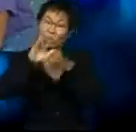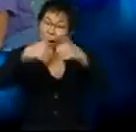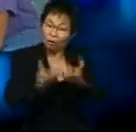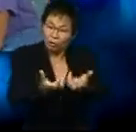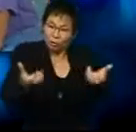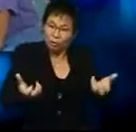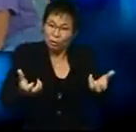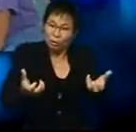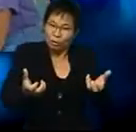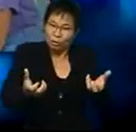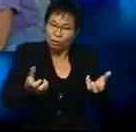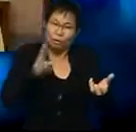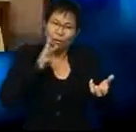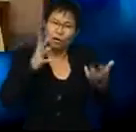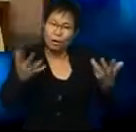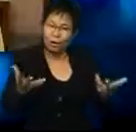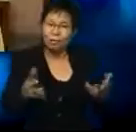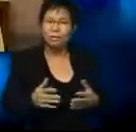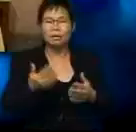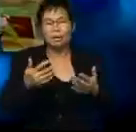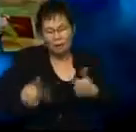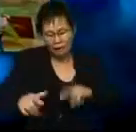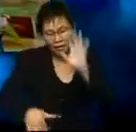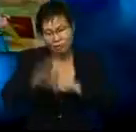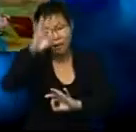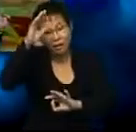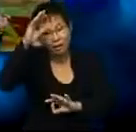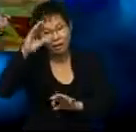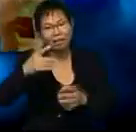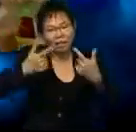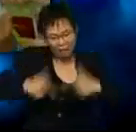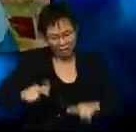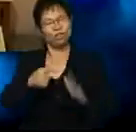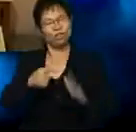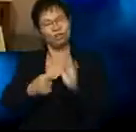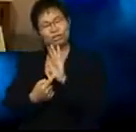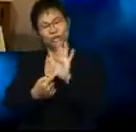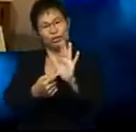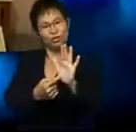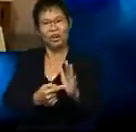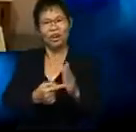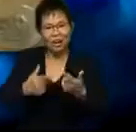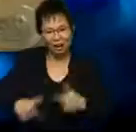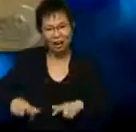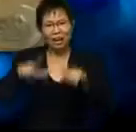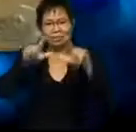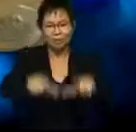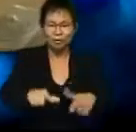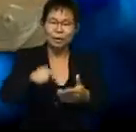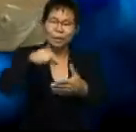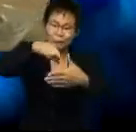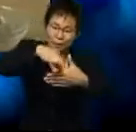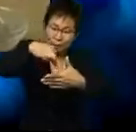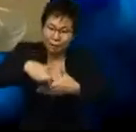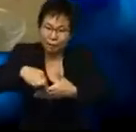you separate them with water? Let's find out. Let me show you. Let's put back paper